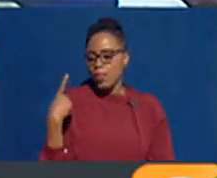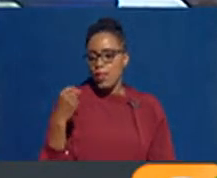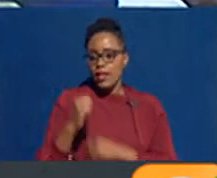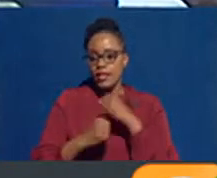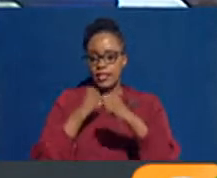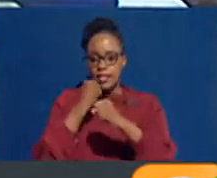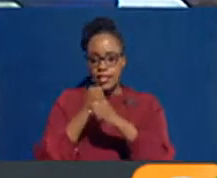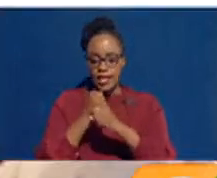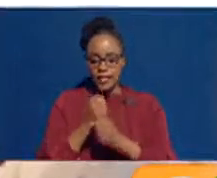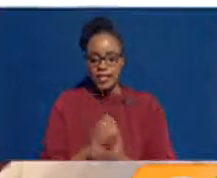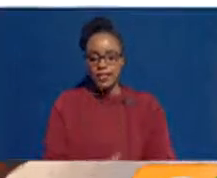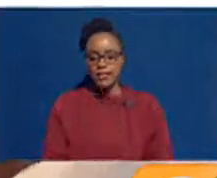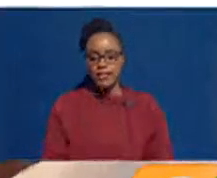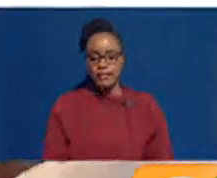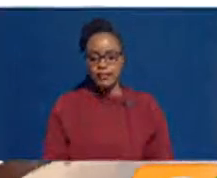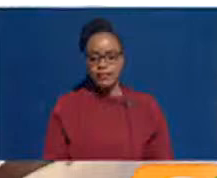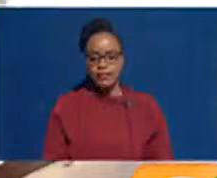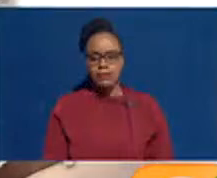years.